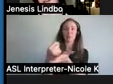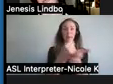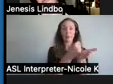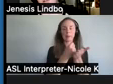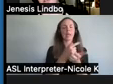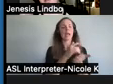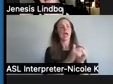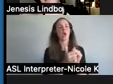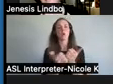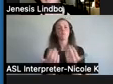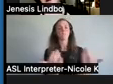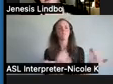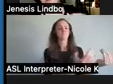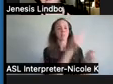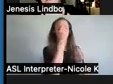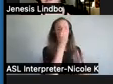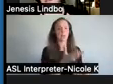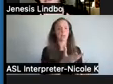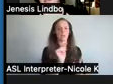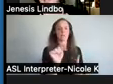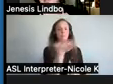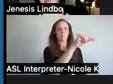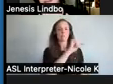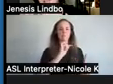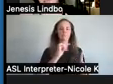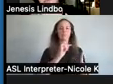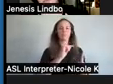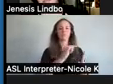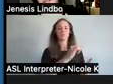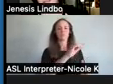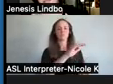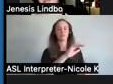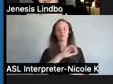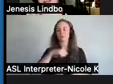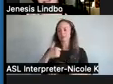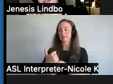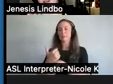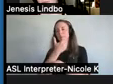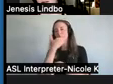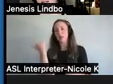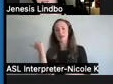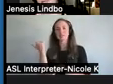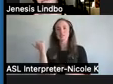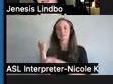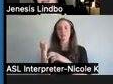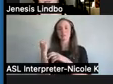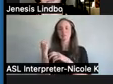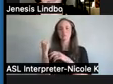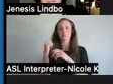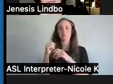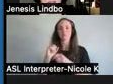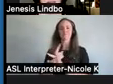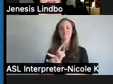you get information from all of those different lenses to create the most cohesive and comprehensive